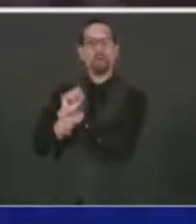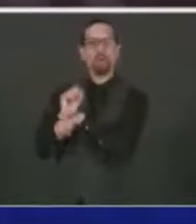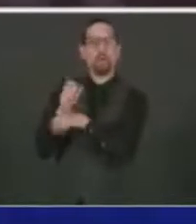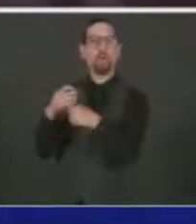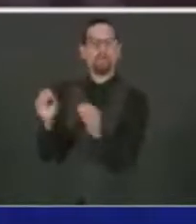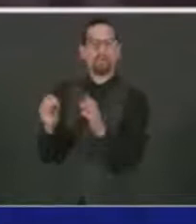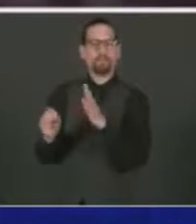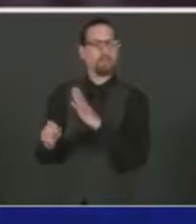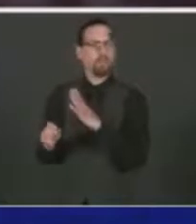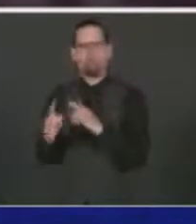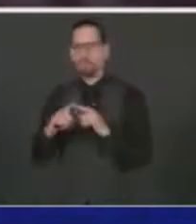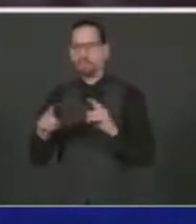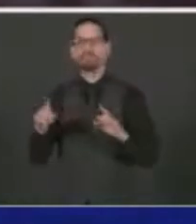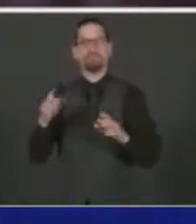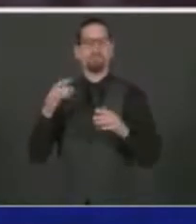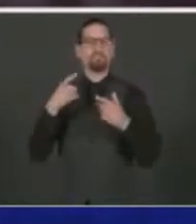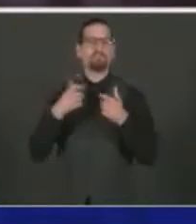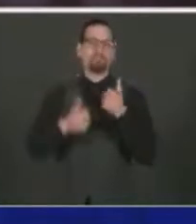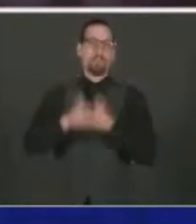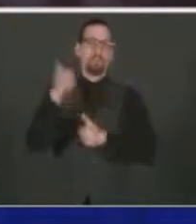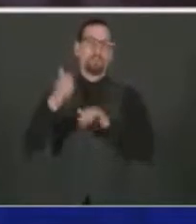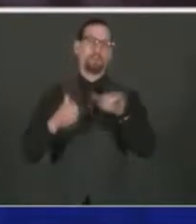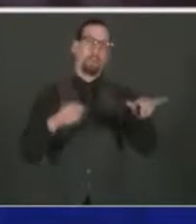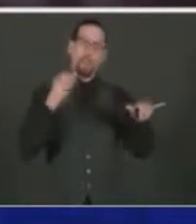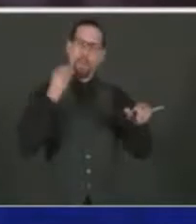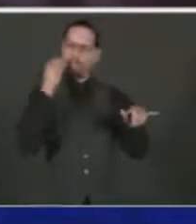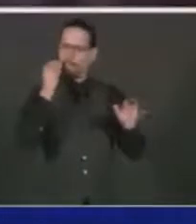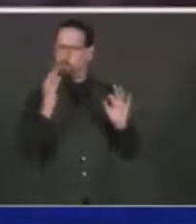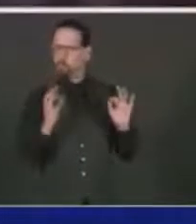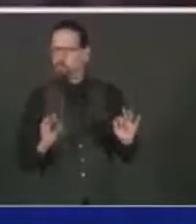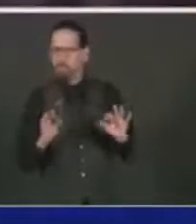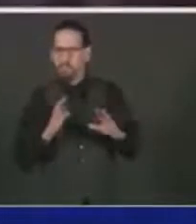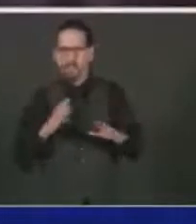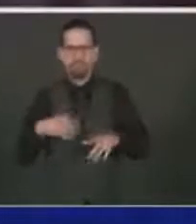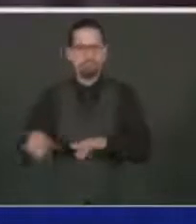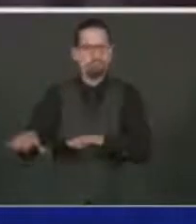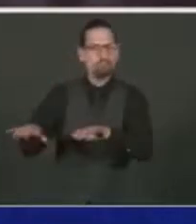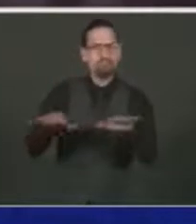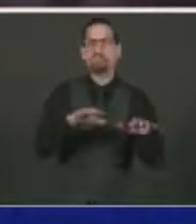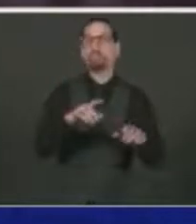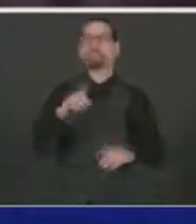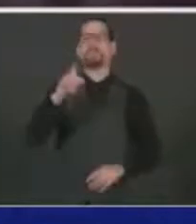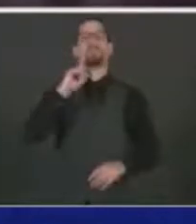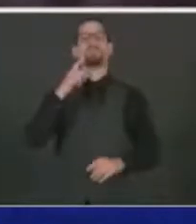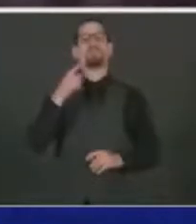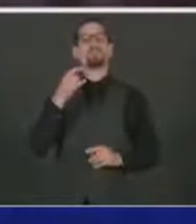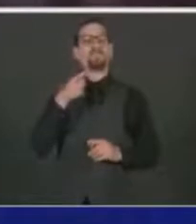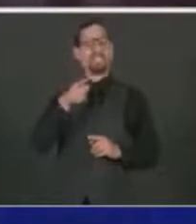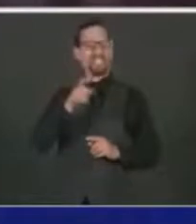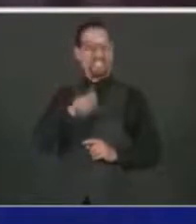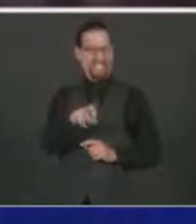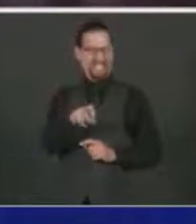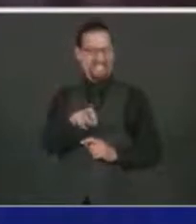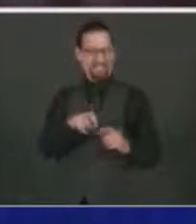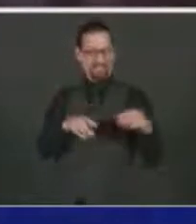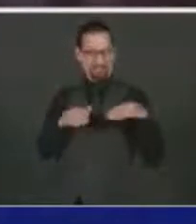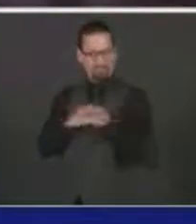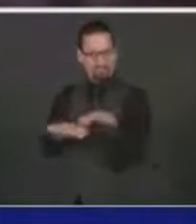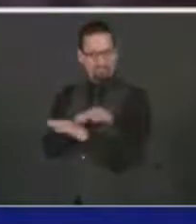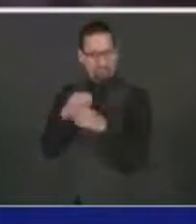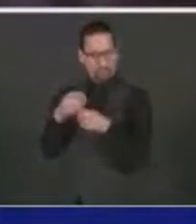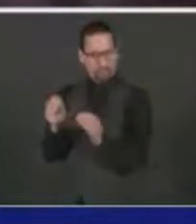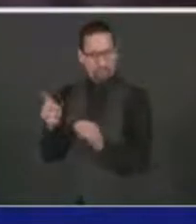but primarily work from home. If you have to be in the office, Citizens seems like they have a great model. They have markers all